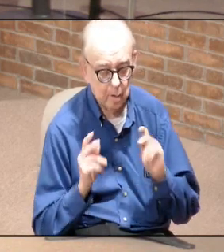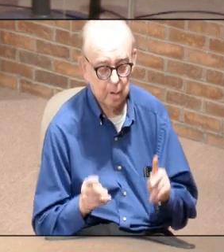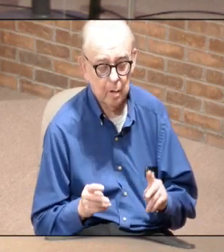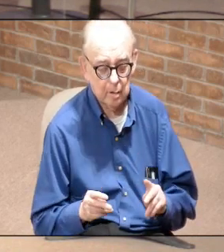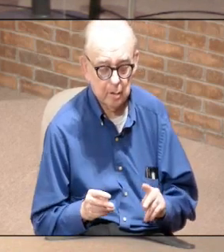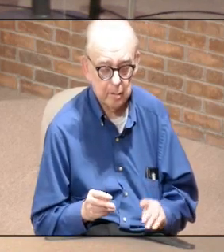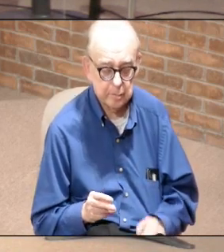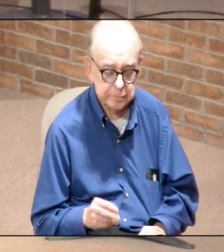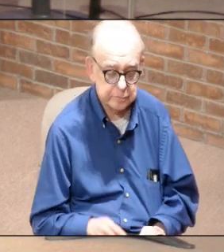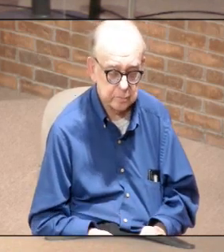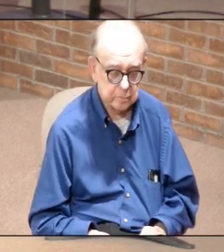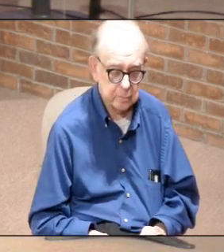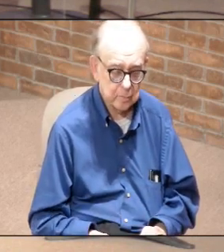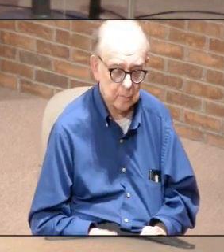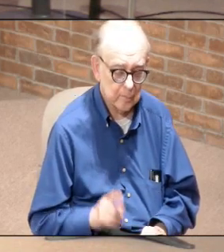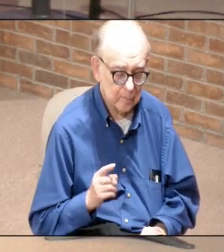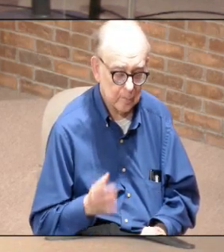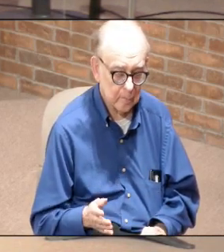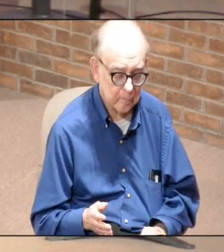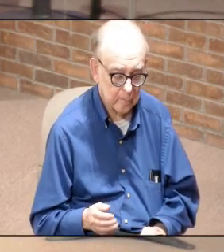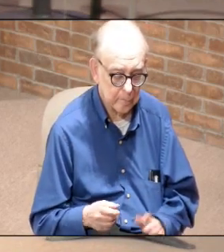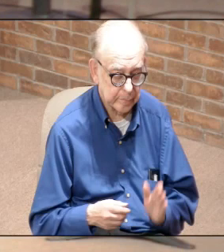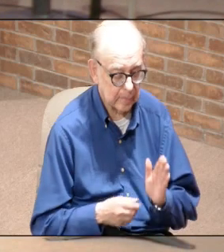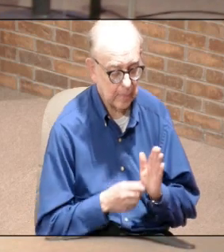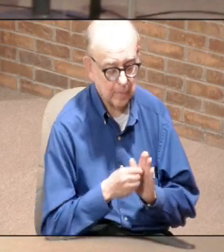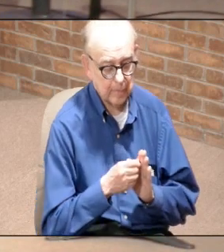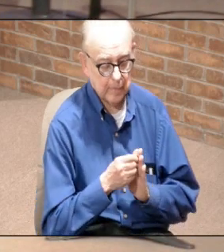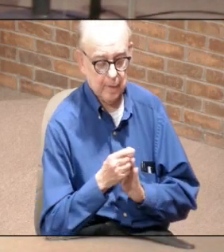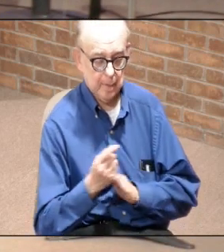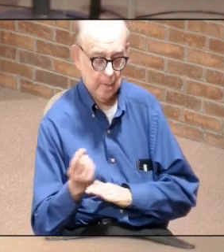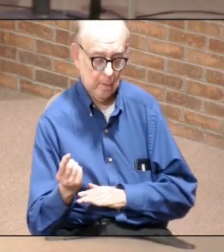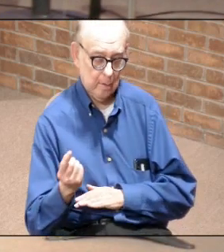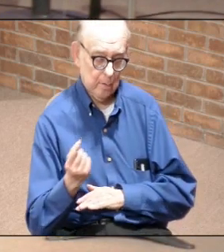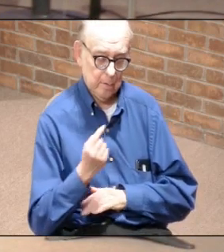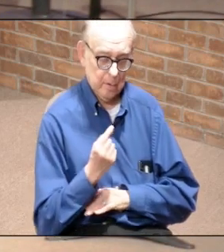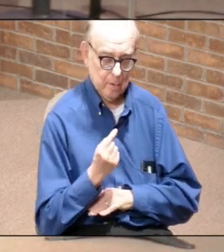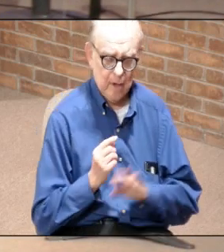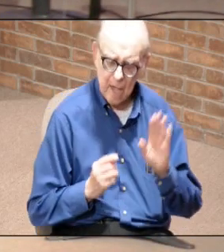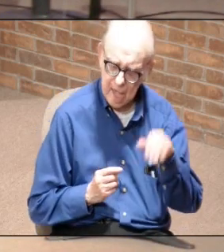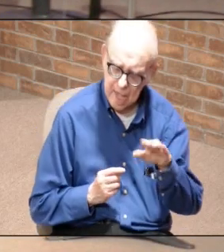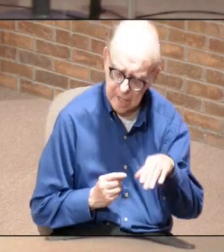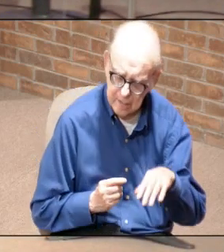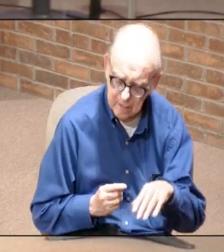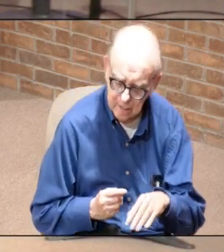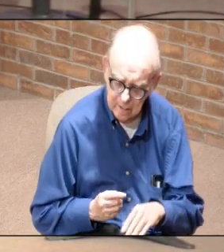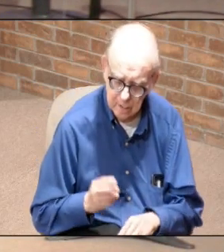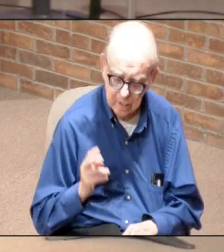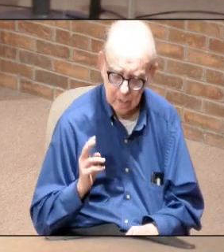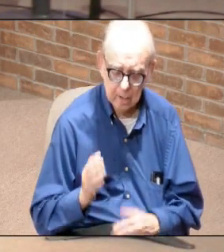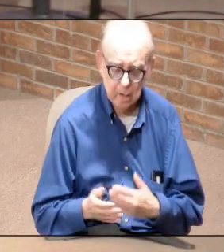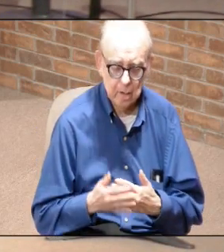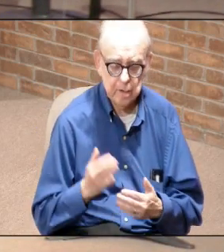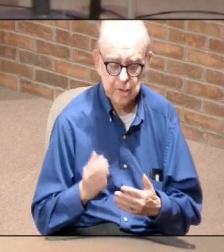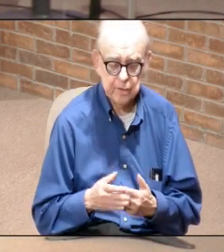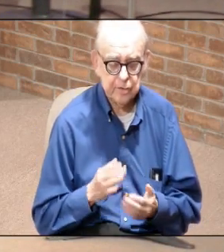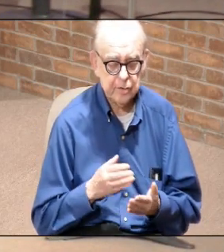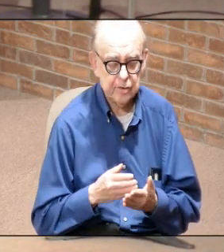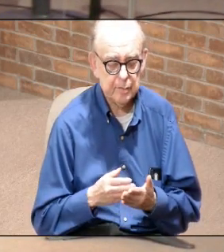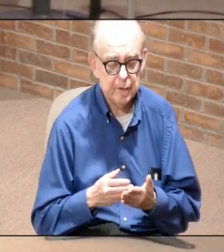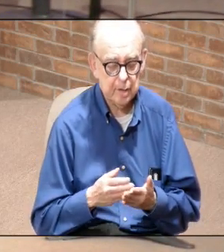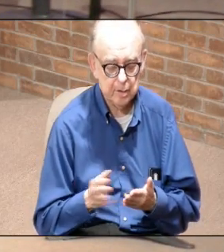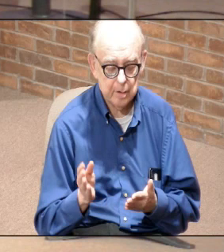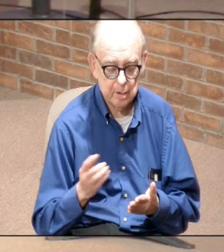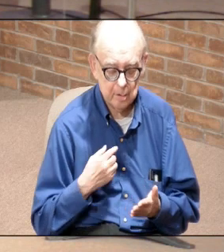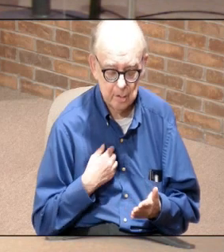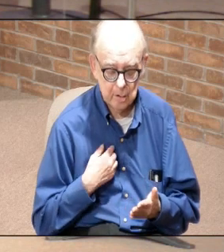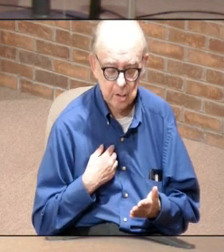okay, here is Goliath coming and saying, hey, send me someone